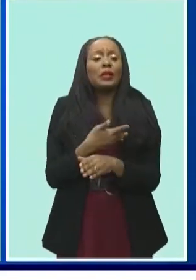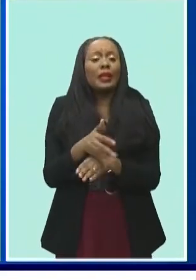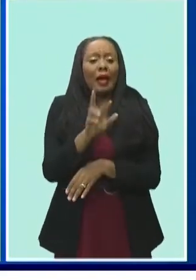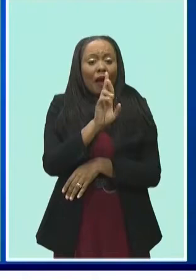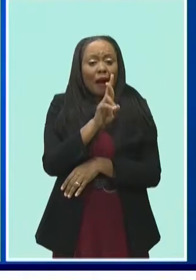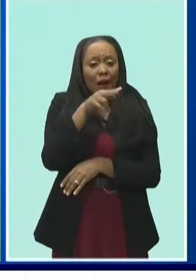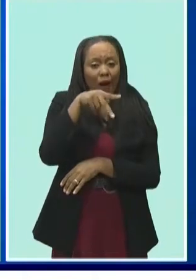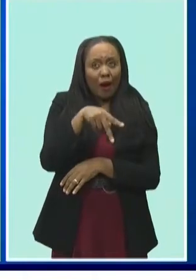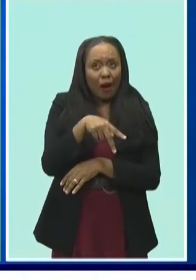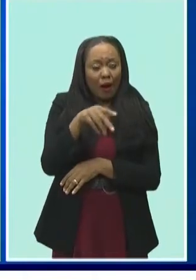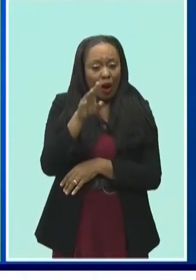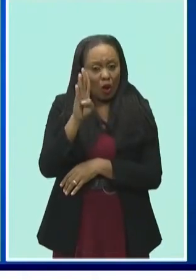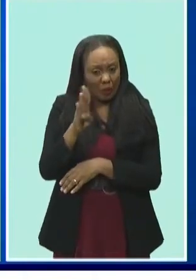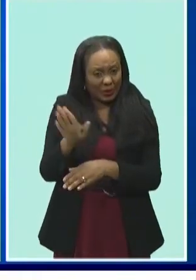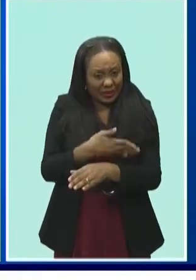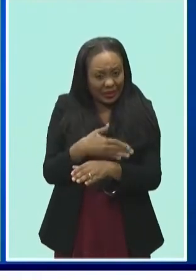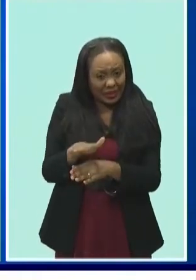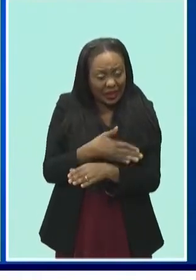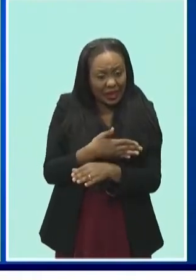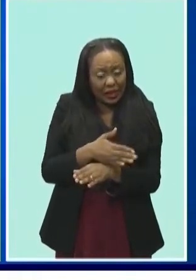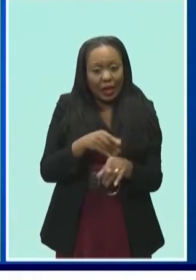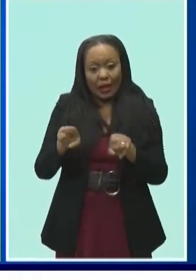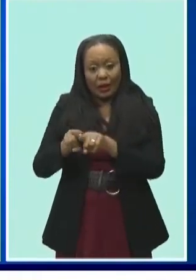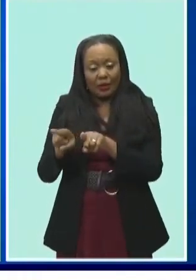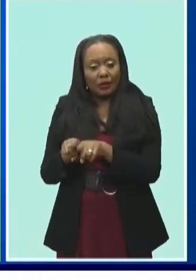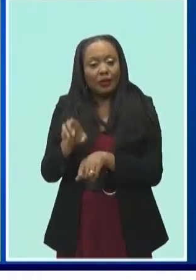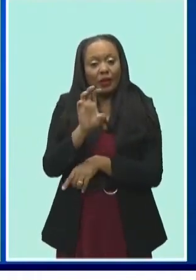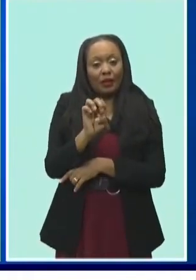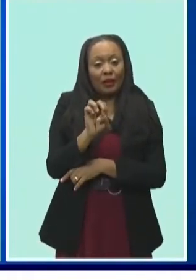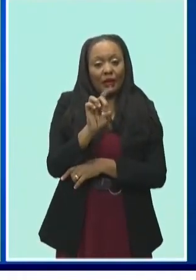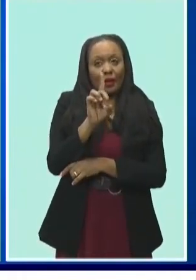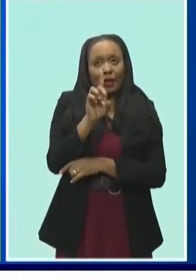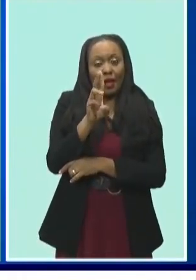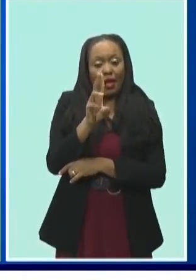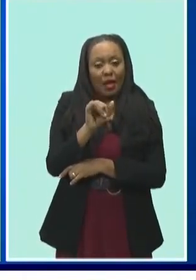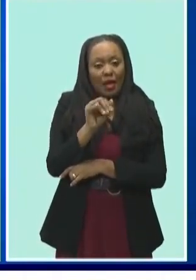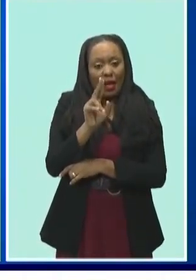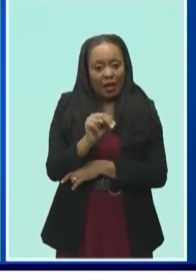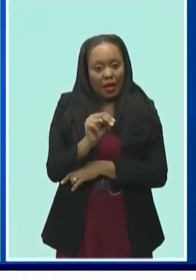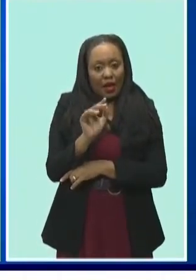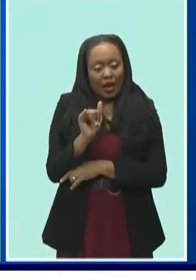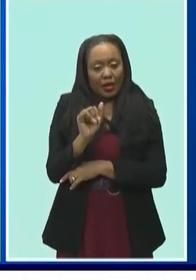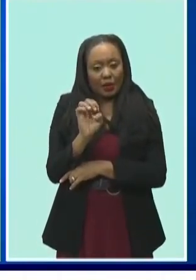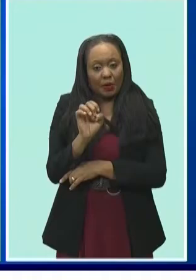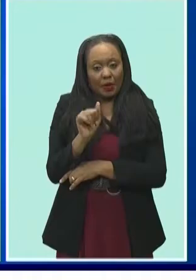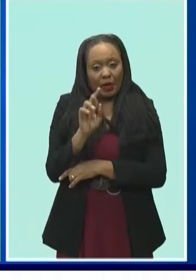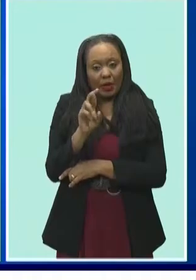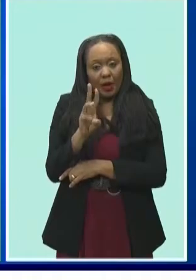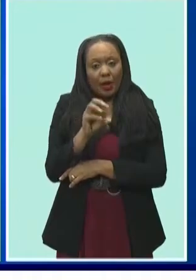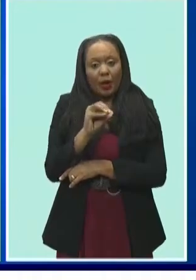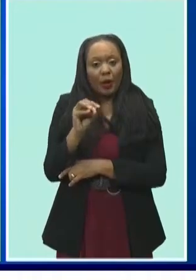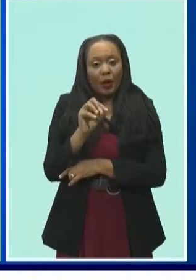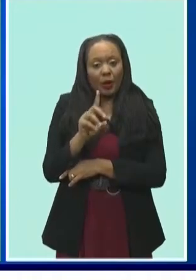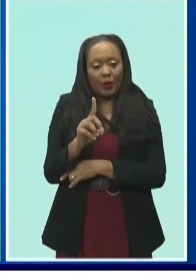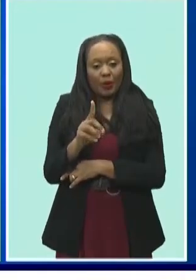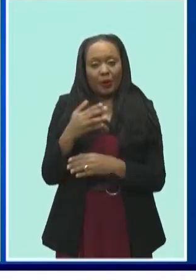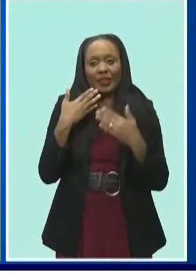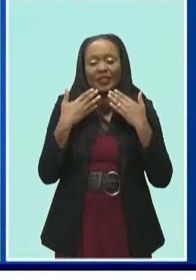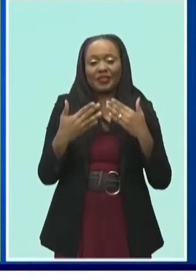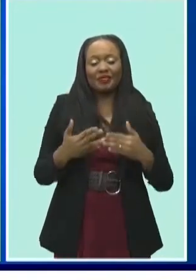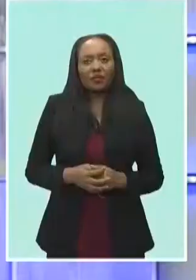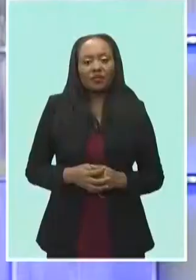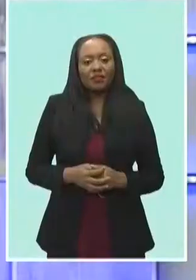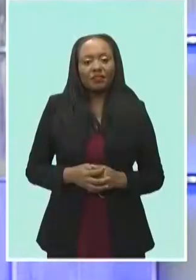RPB and Edwin Yearwood. Sharika Griffith,